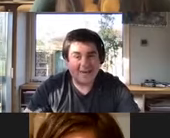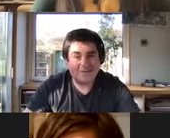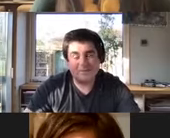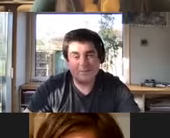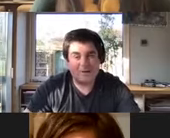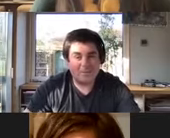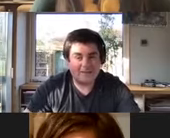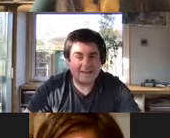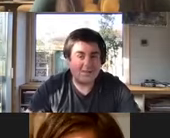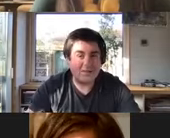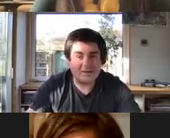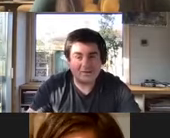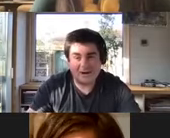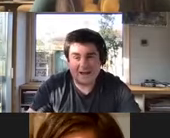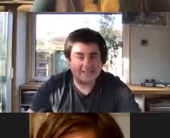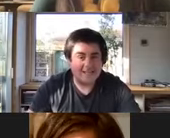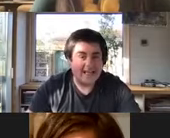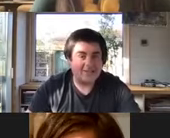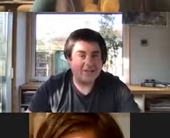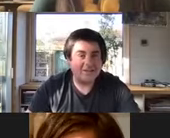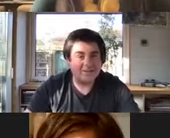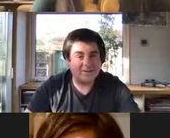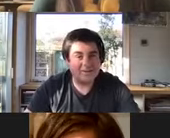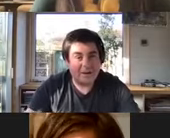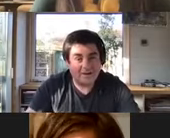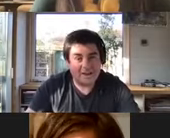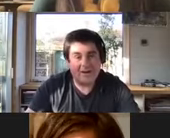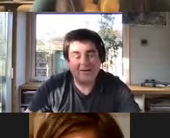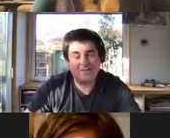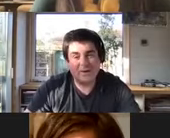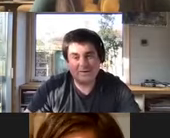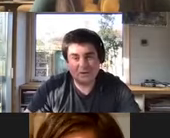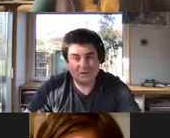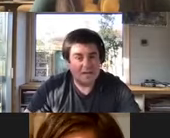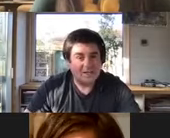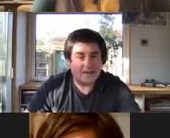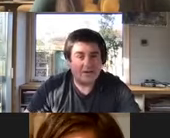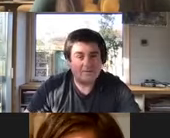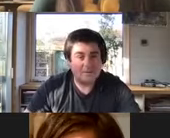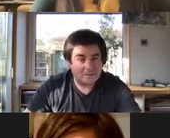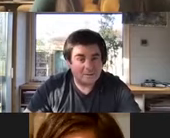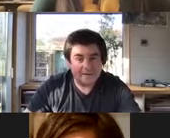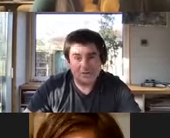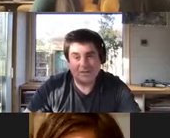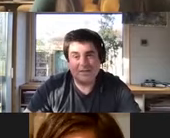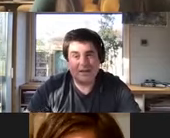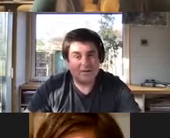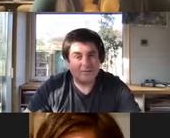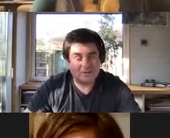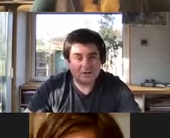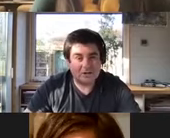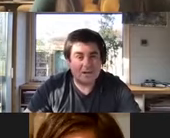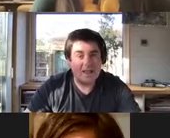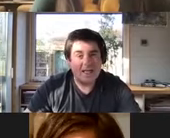Something happens when we represent and when we abstract. And using this kind of parody highlights the ways in which that kind of simplification and that